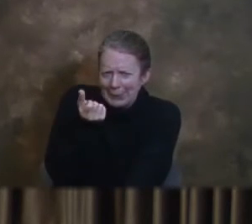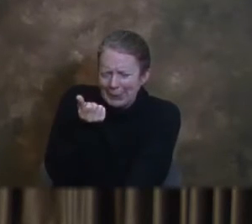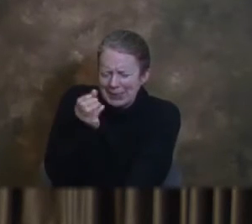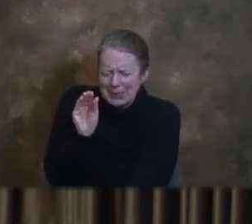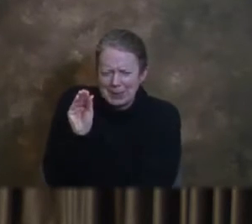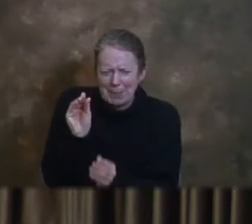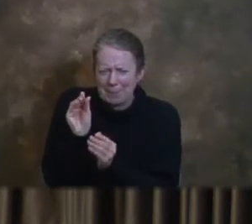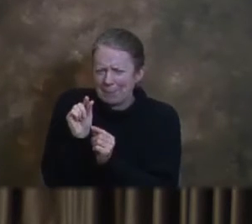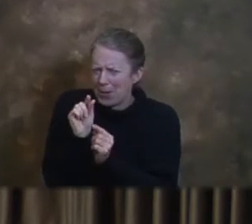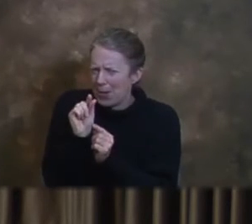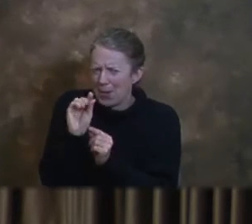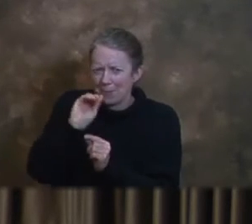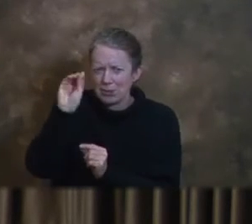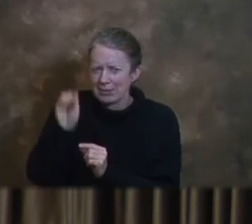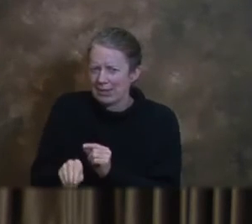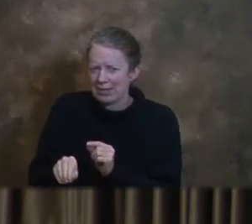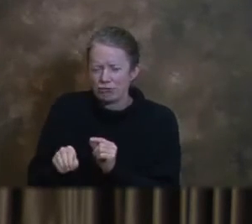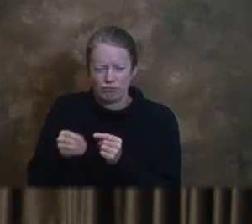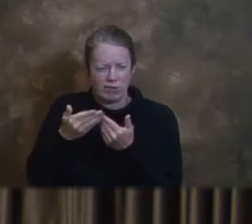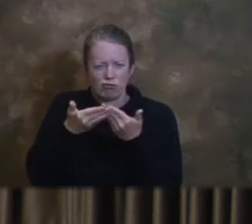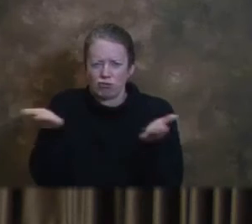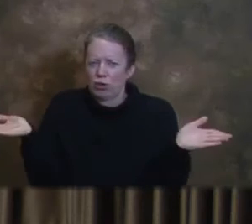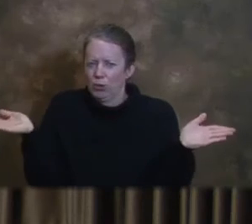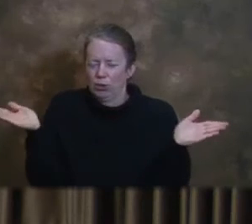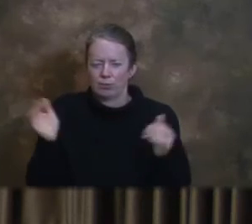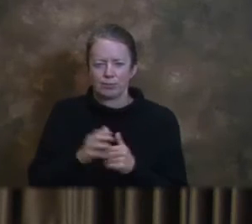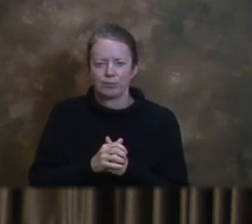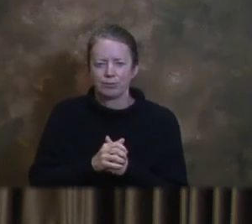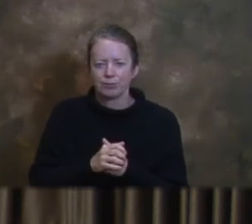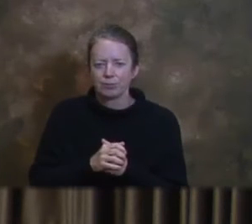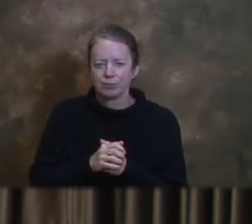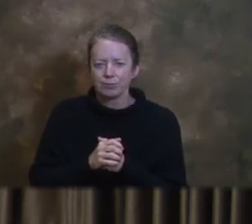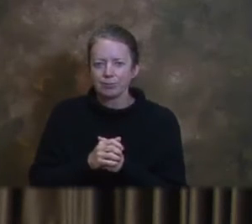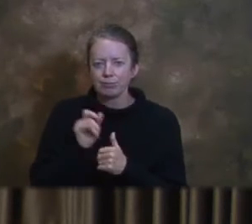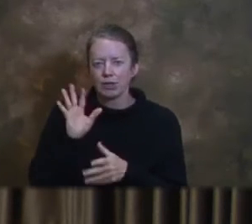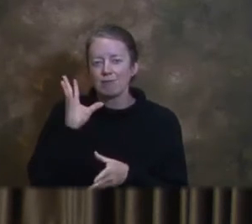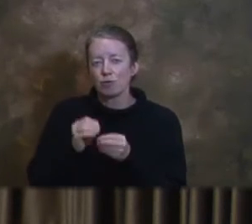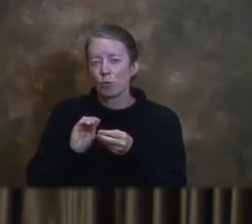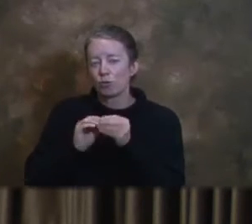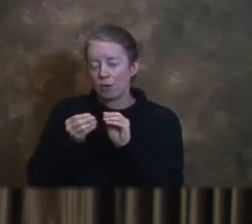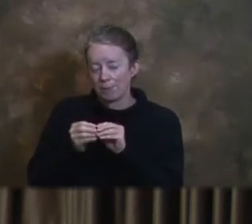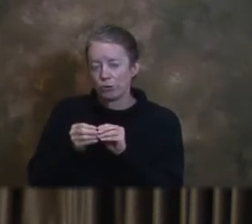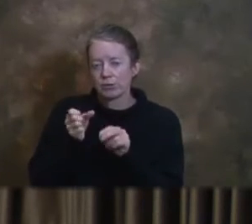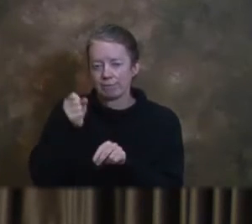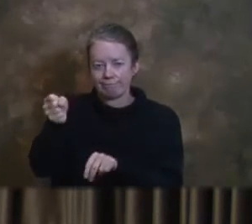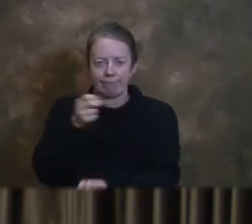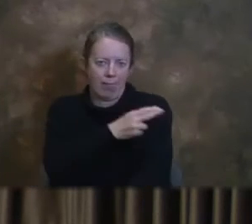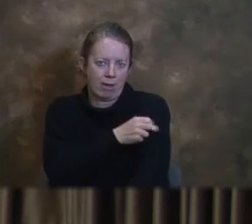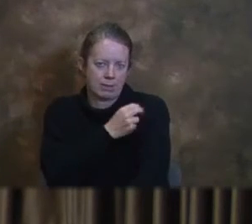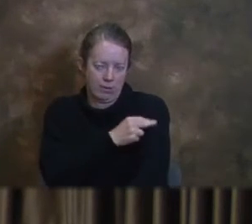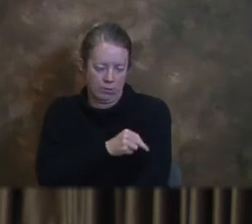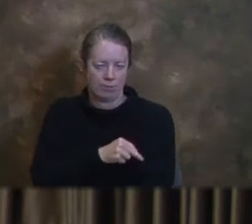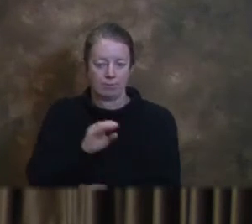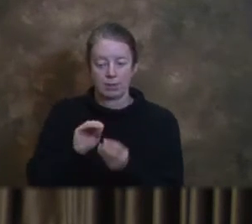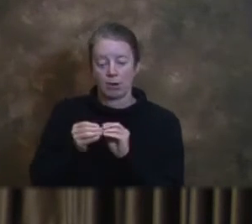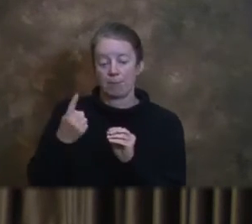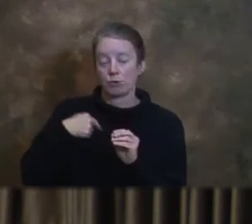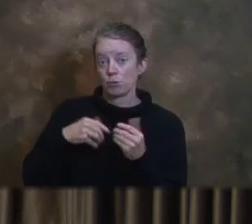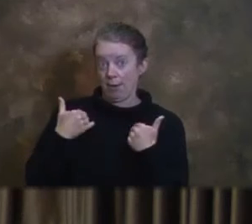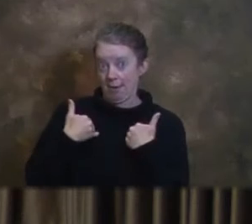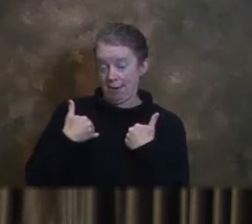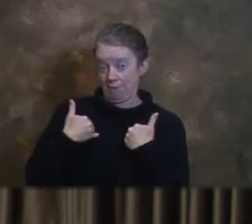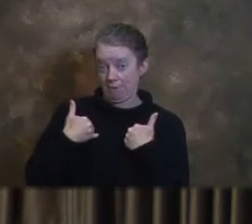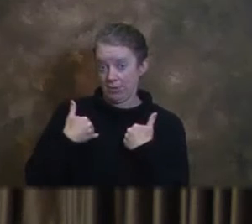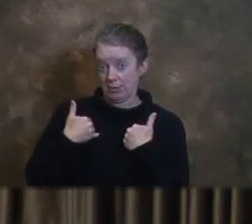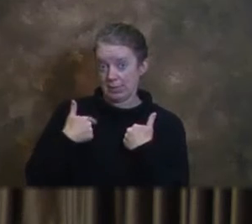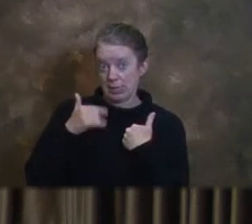percentage overall, relatively small percentage overall of the total numbers of hospitalizations. The numbers that we have, and I'm just going to